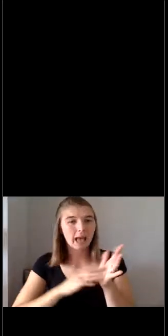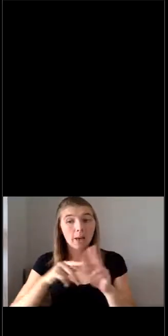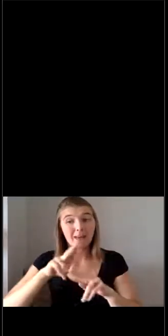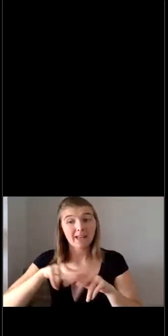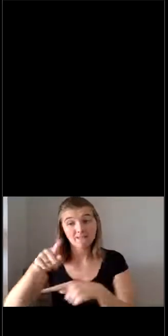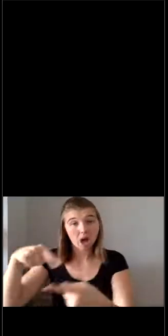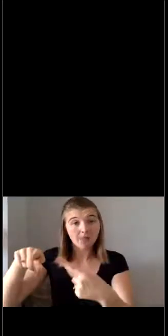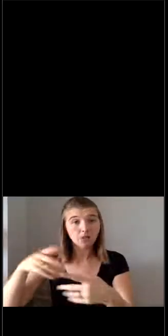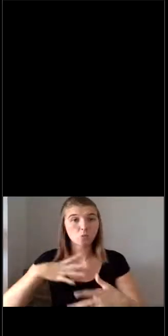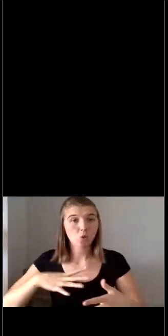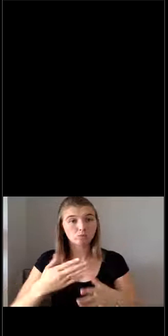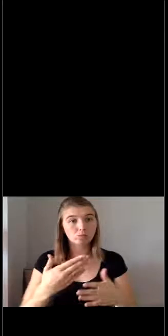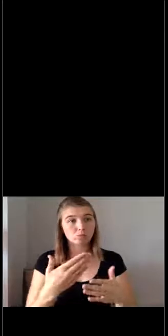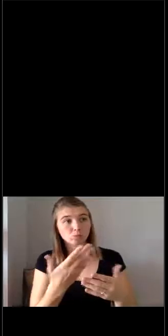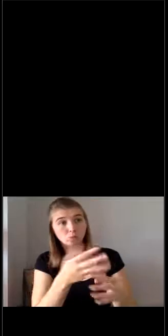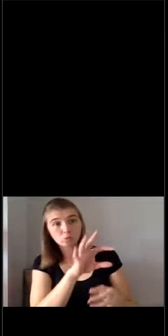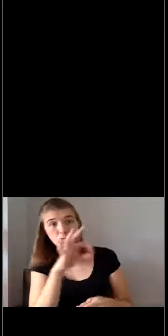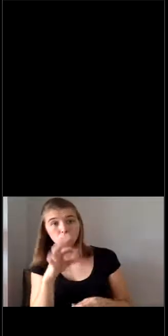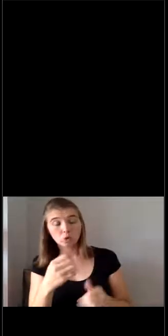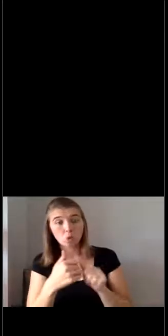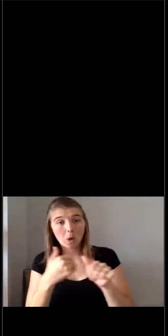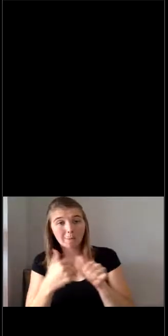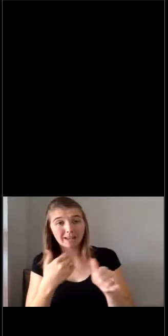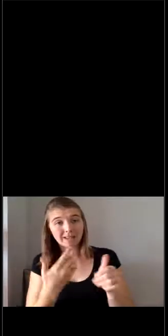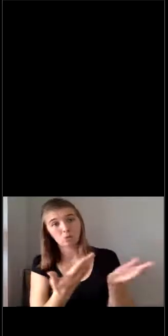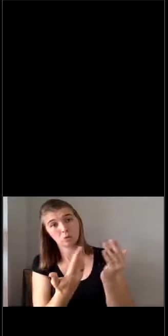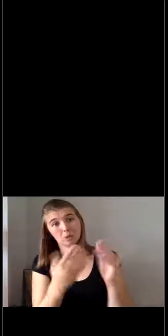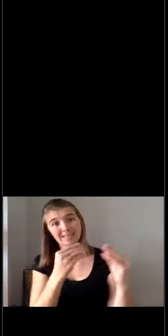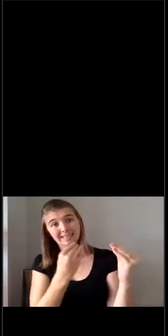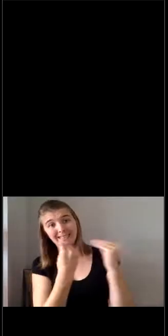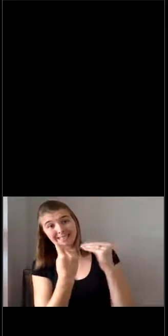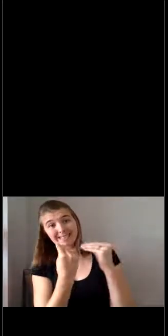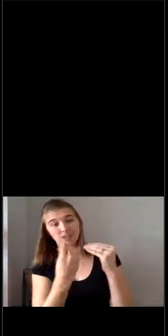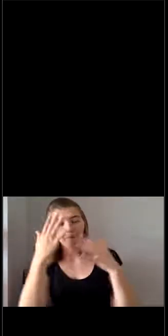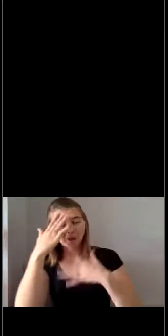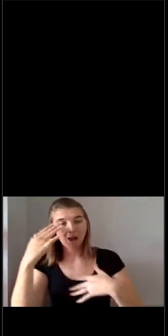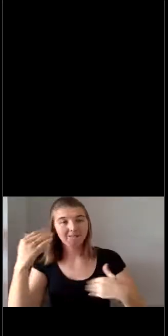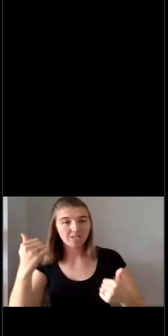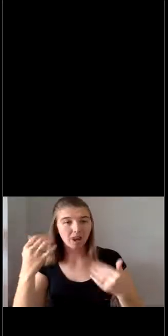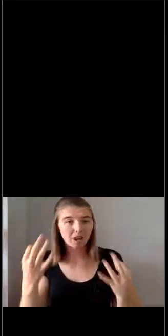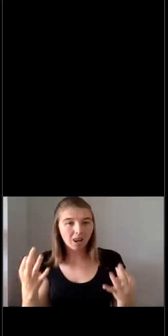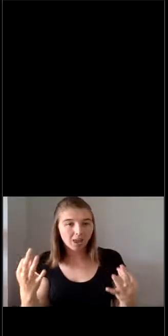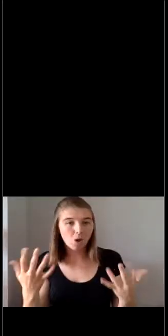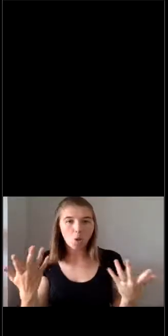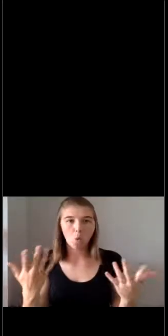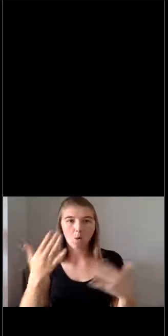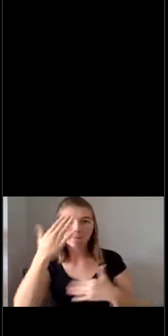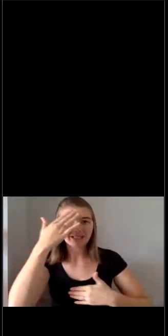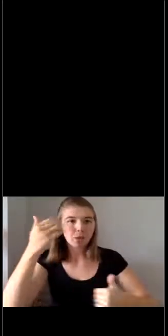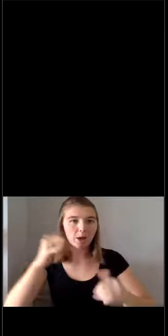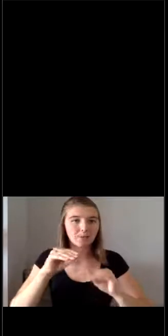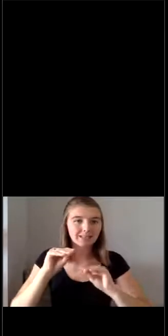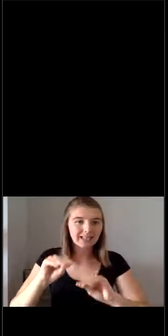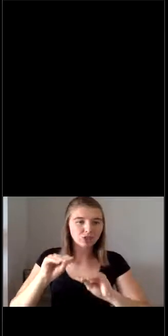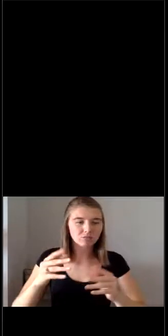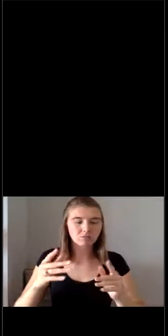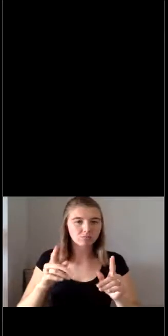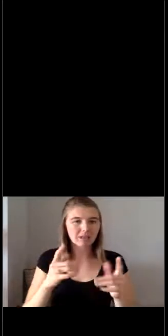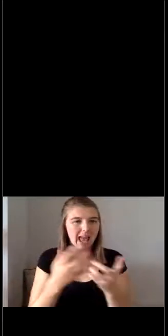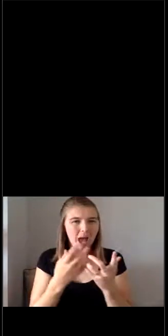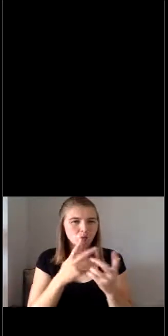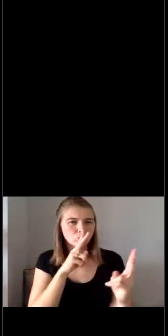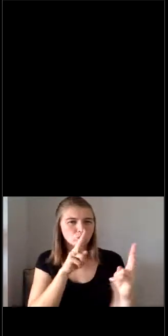company to run some of the mindfulness and mental health sessions that you do, how should they get in touch? How can they find out